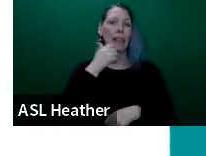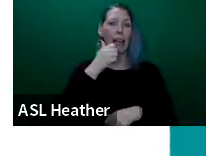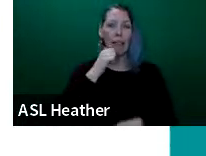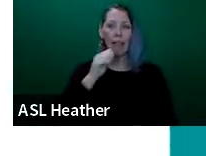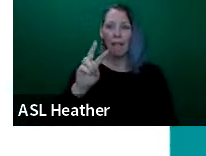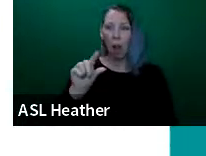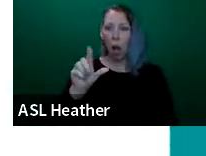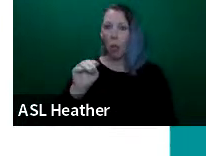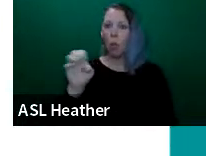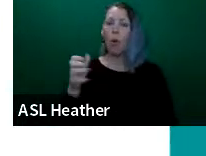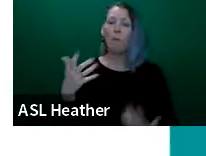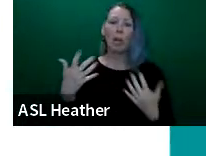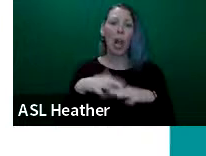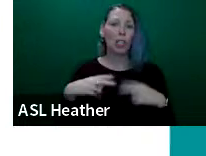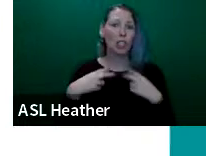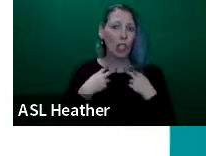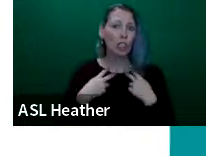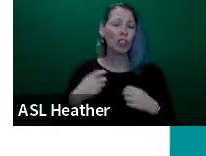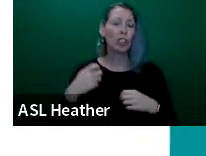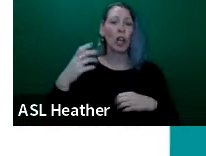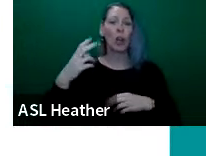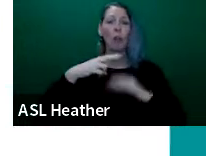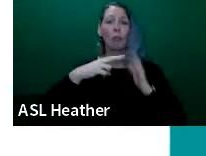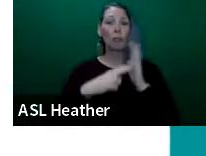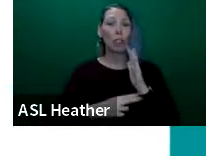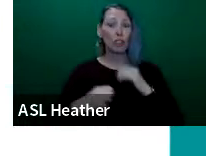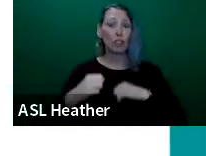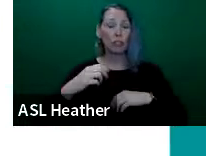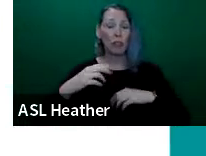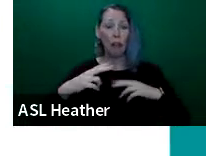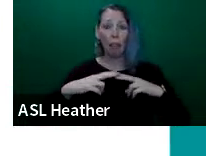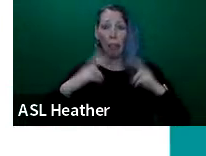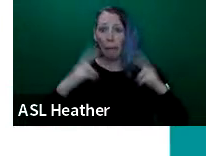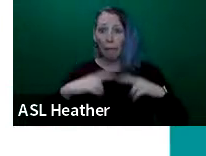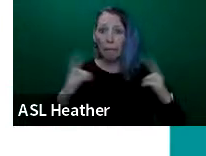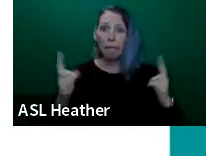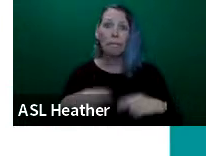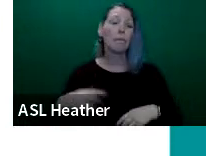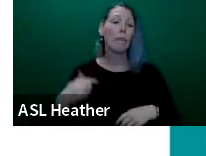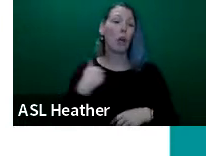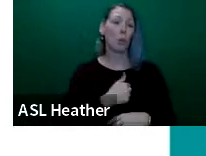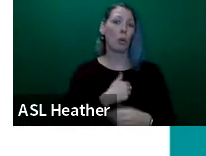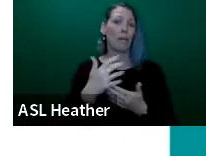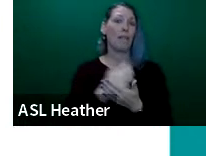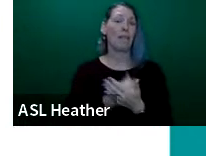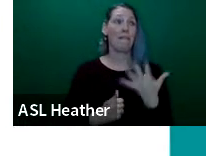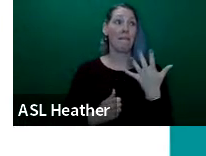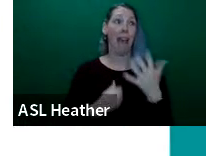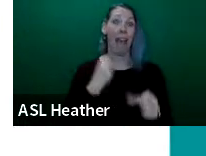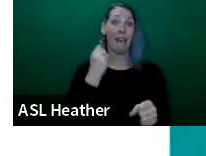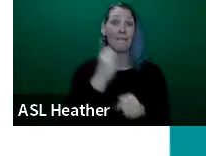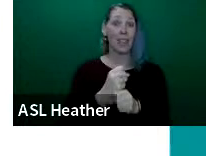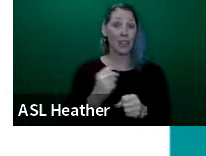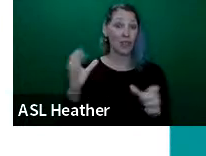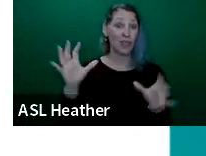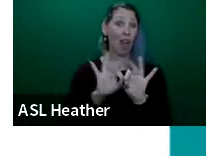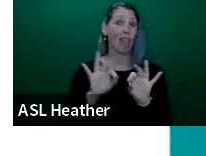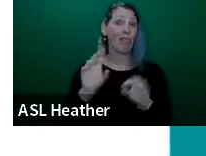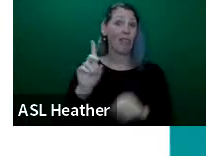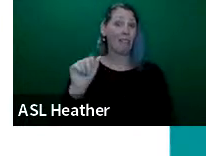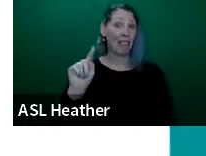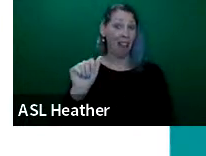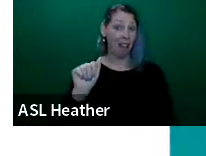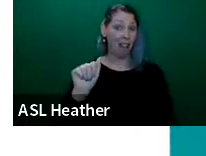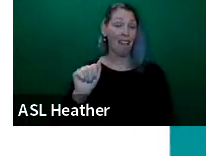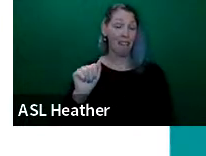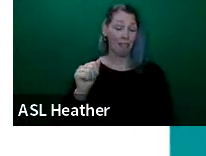congestion information, bridge lift information, safety information. So for safety and bridge lift, we've actually collected 5 years worth of data as kind of the standard